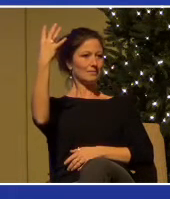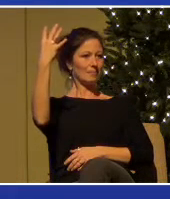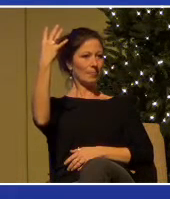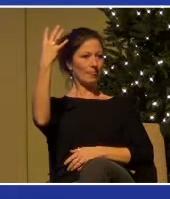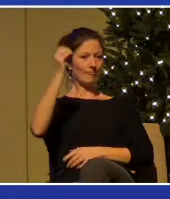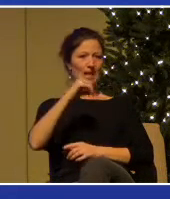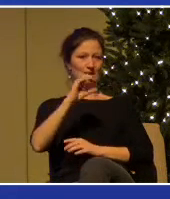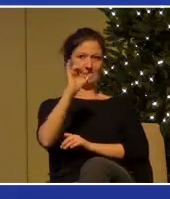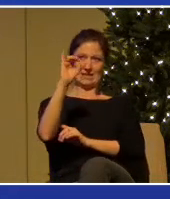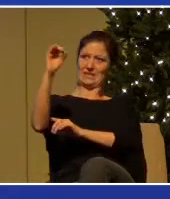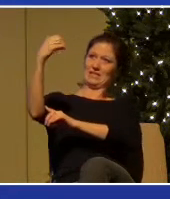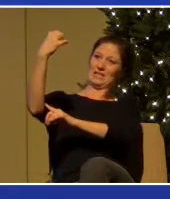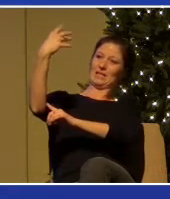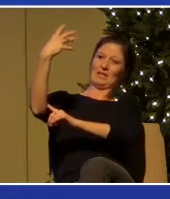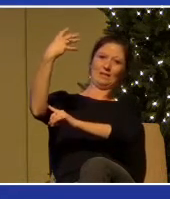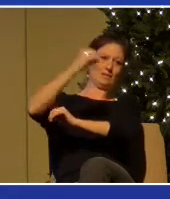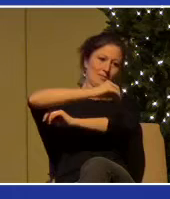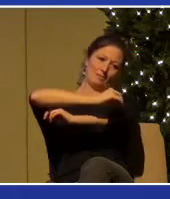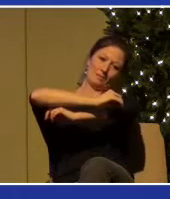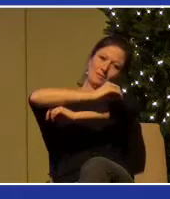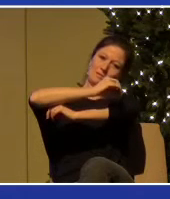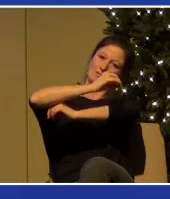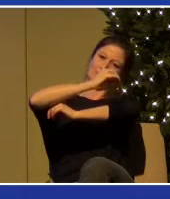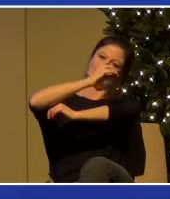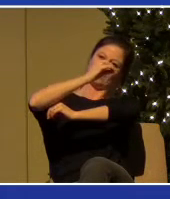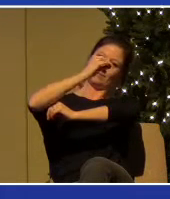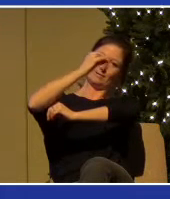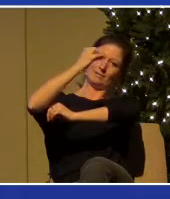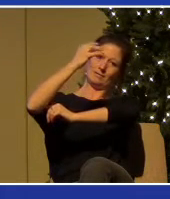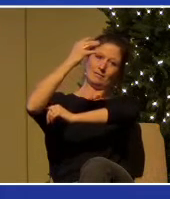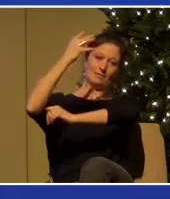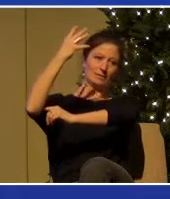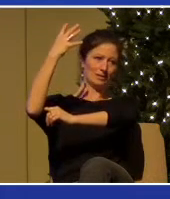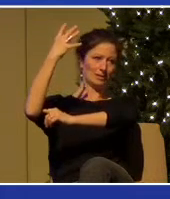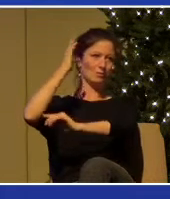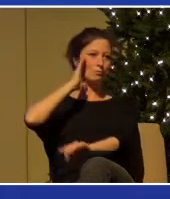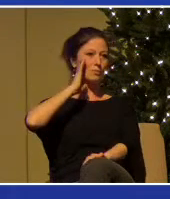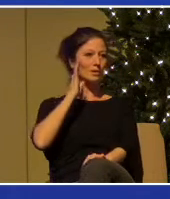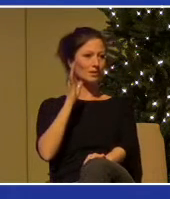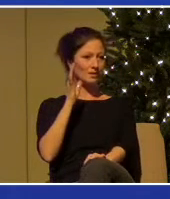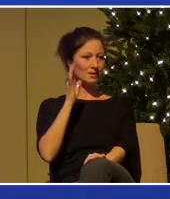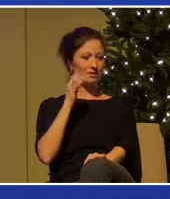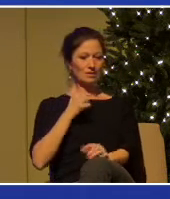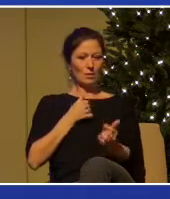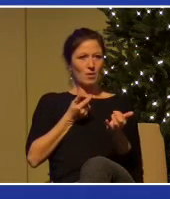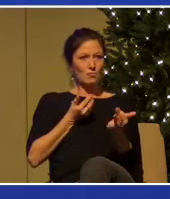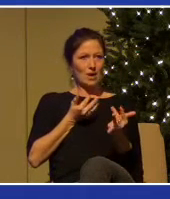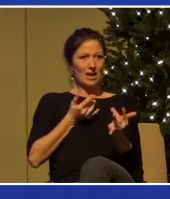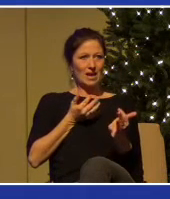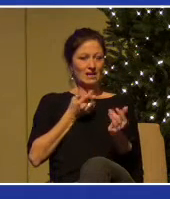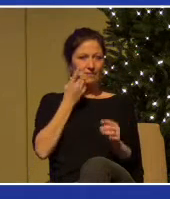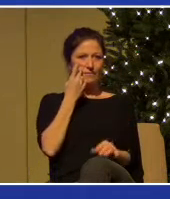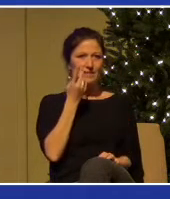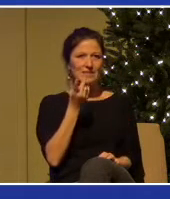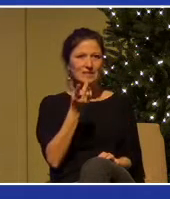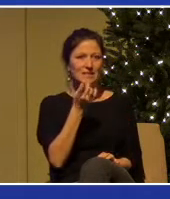The sun is coming closer. As I wait for light.